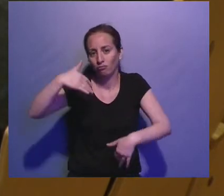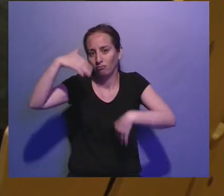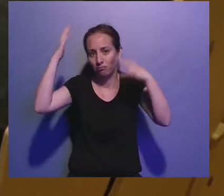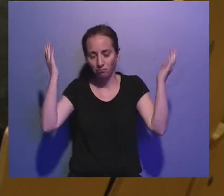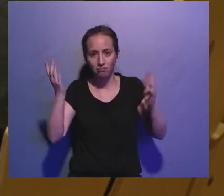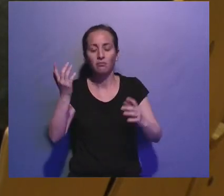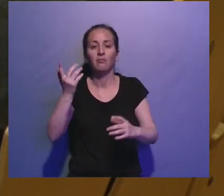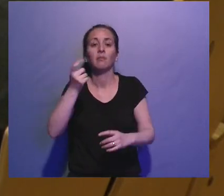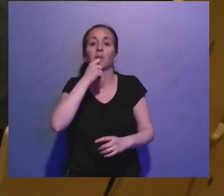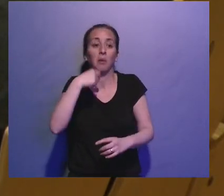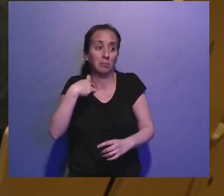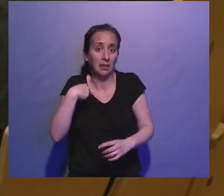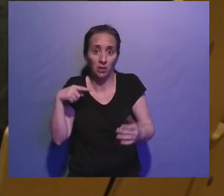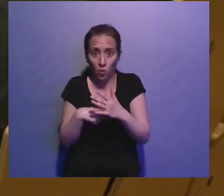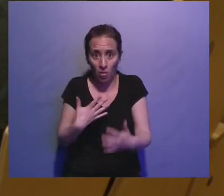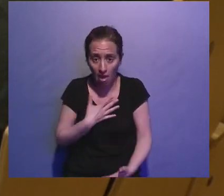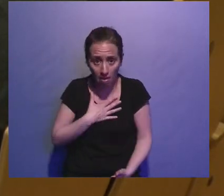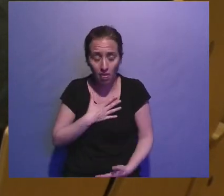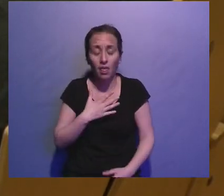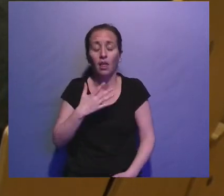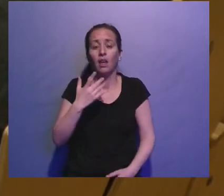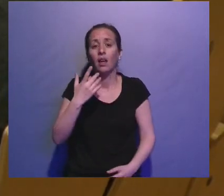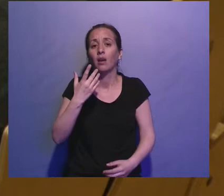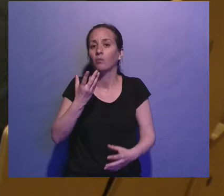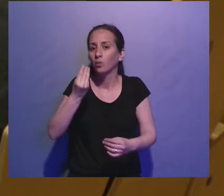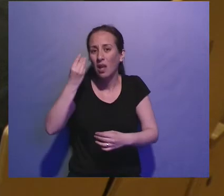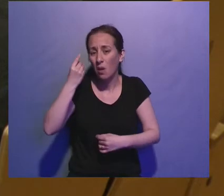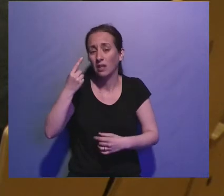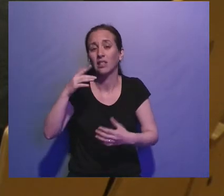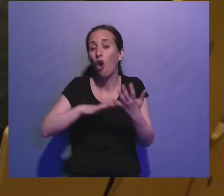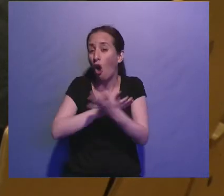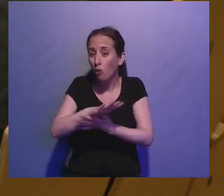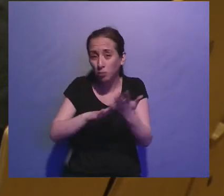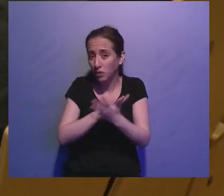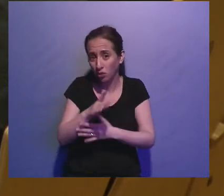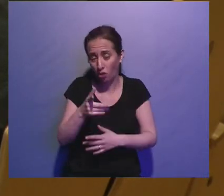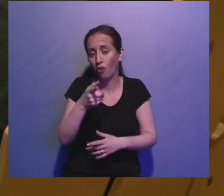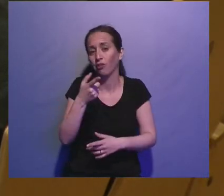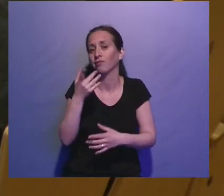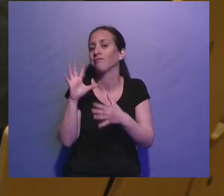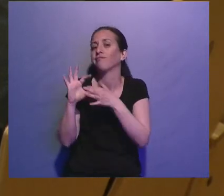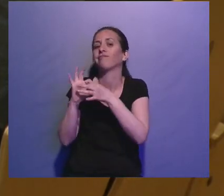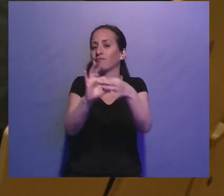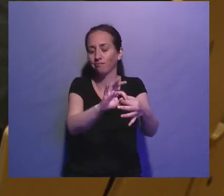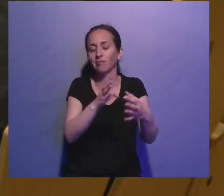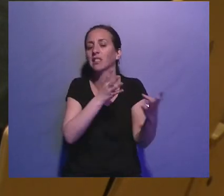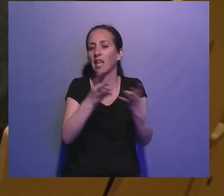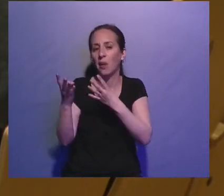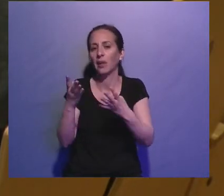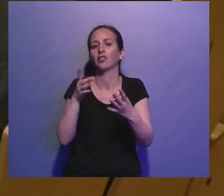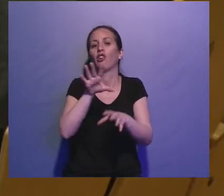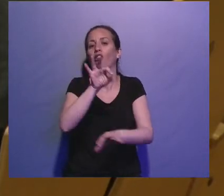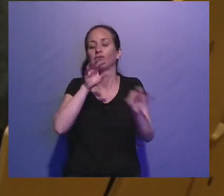Because they can have a life of 20 years. In my city, most scandals of corruption have been related